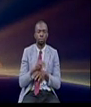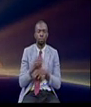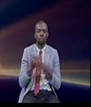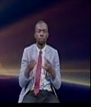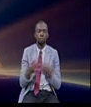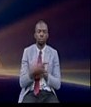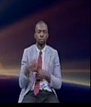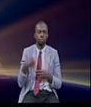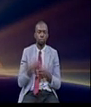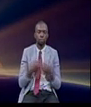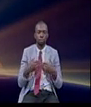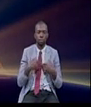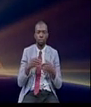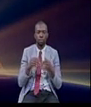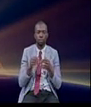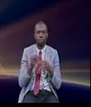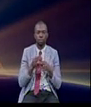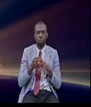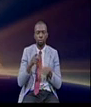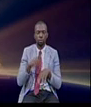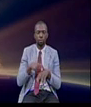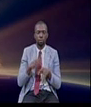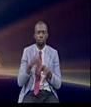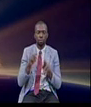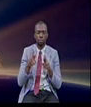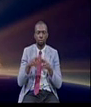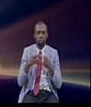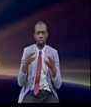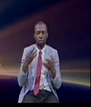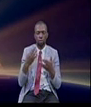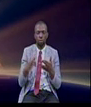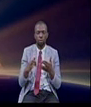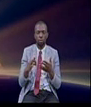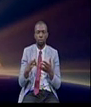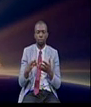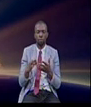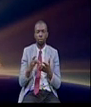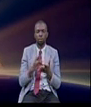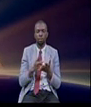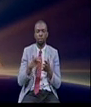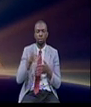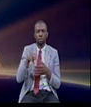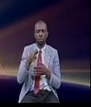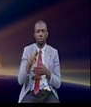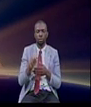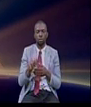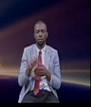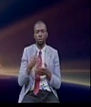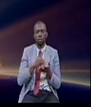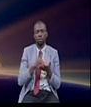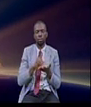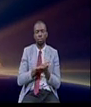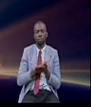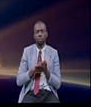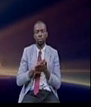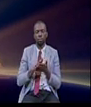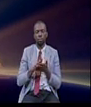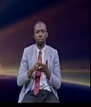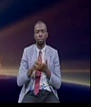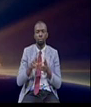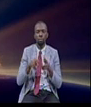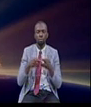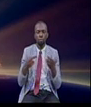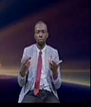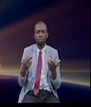scripture reading. The revelation of St. John the Divine. The revelation of St. John the Divine.